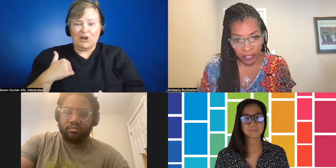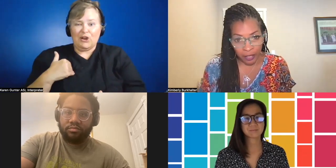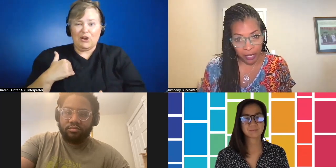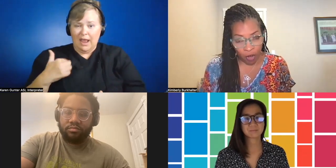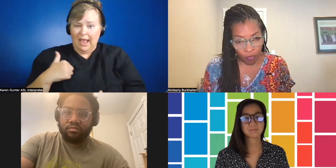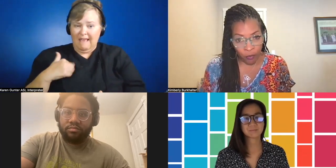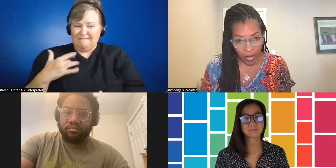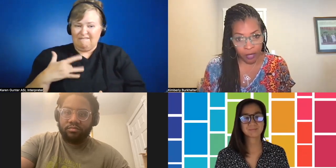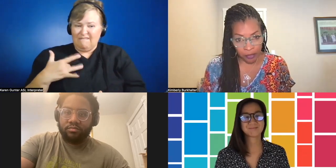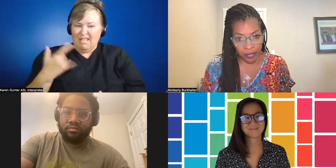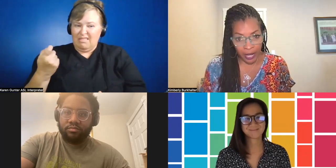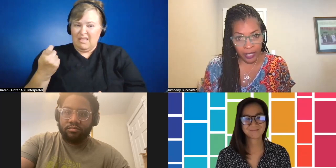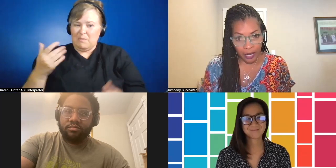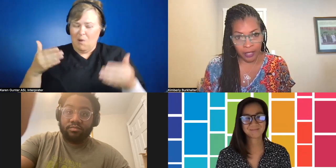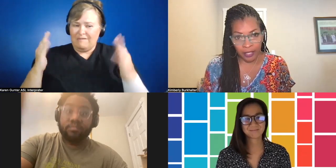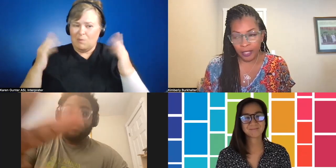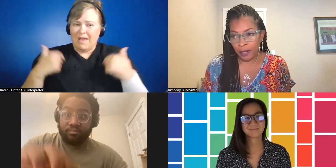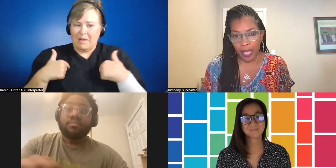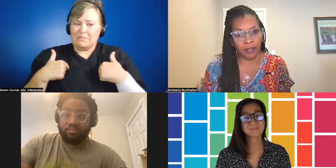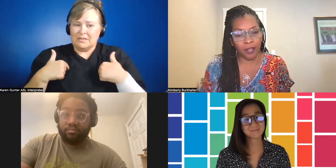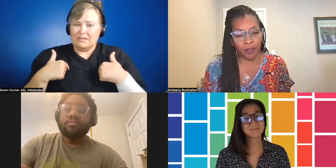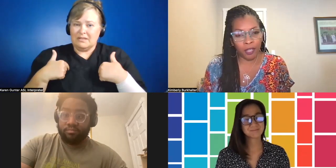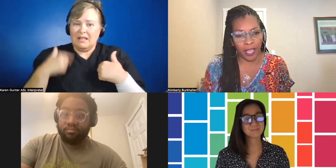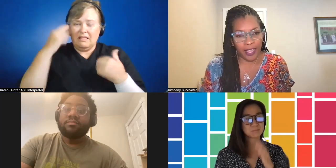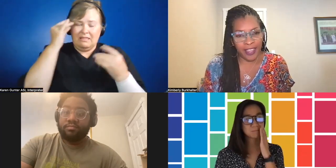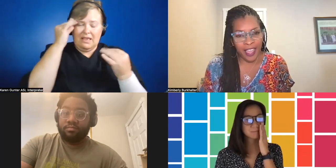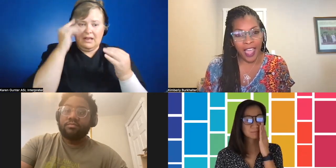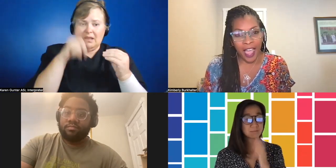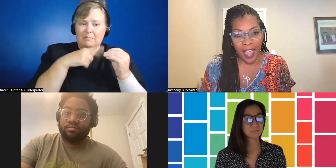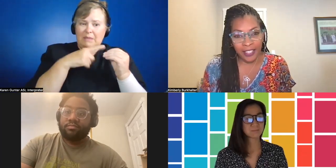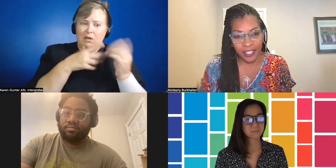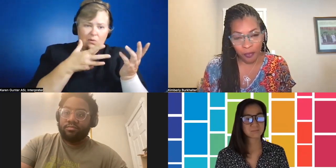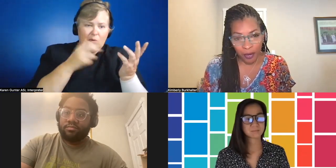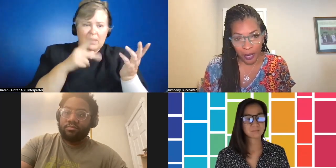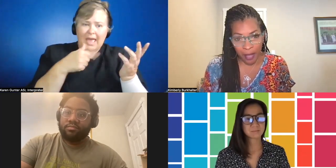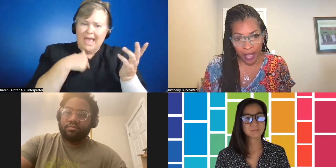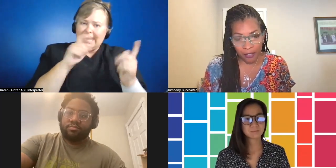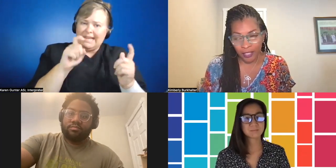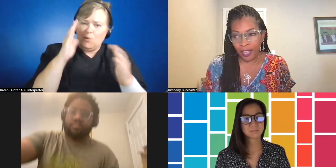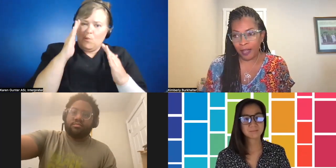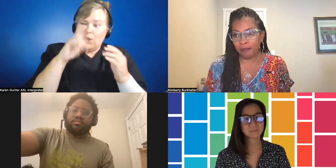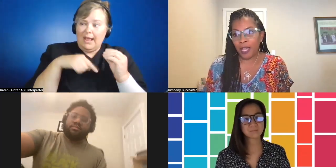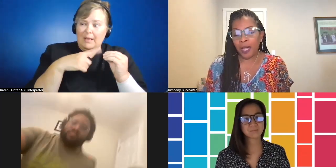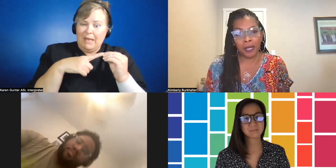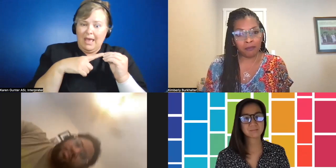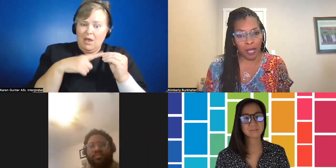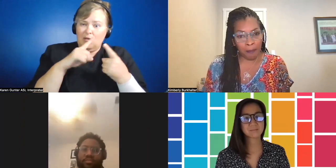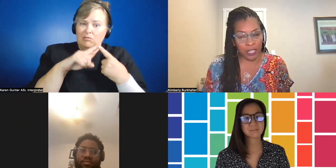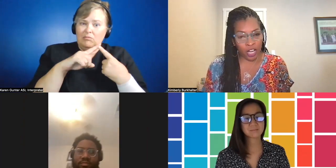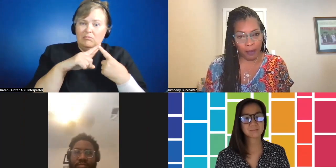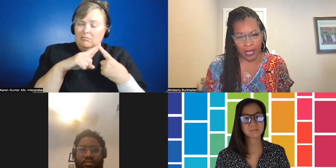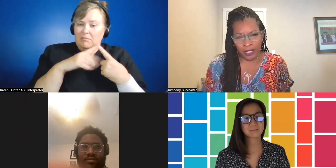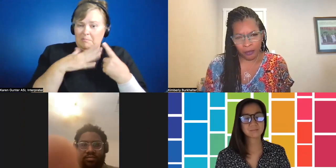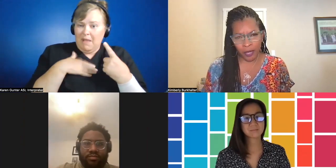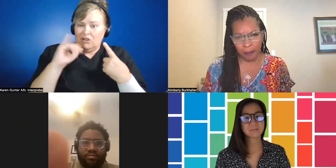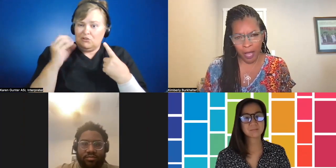I'm feeling a bit overwhelmed, right? Thinking about, okay, I need to worry about my